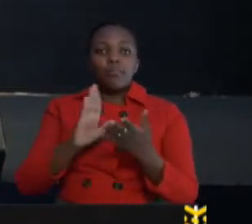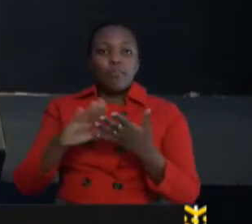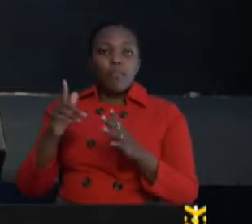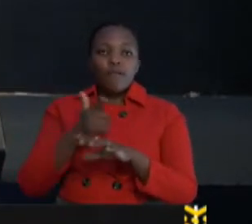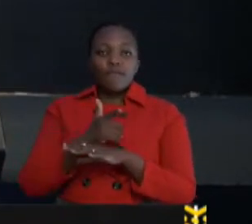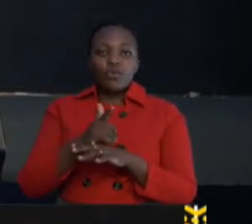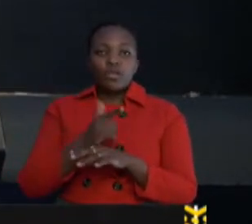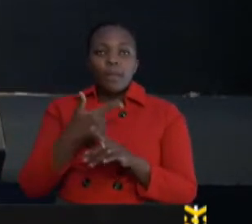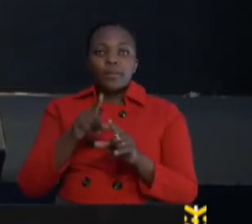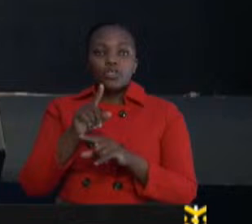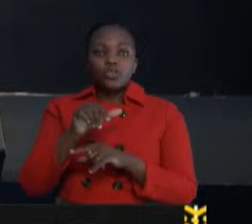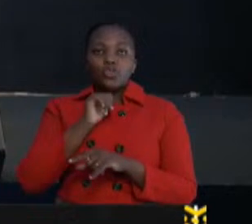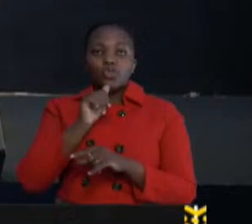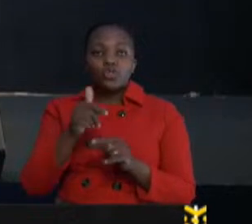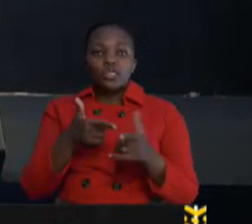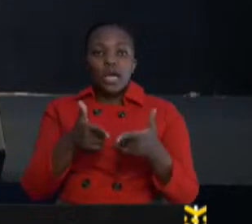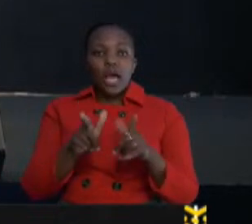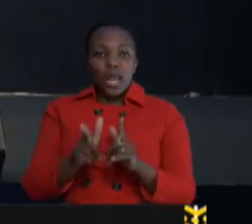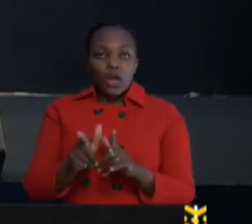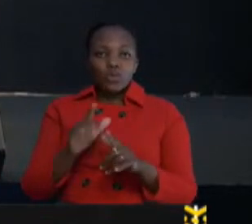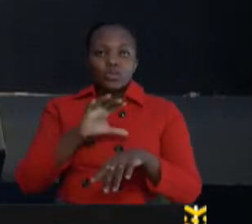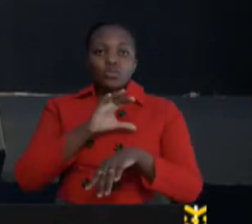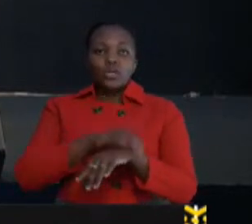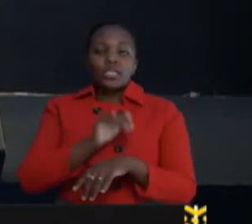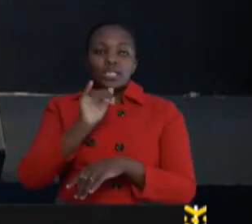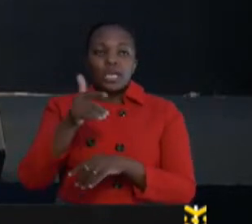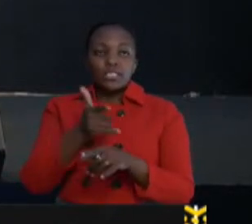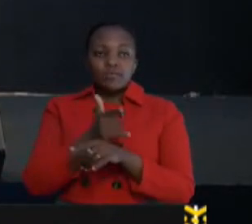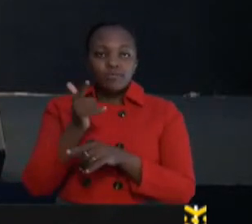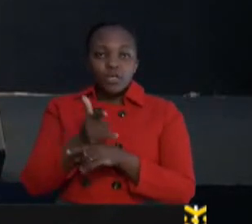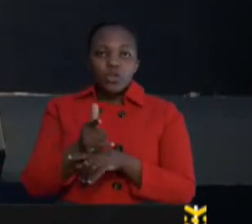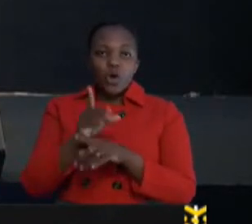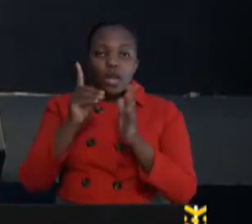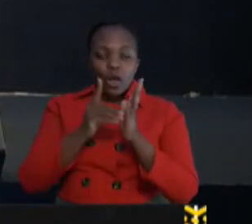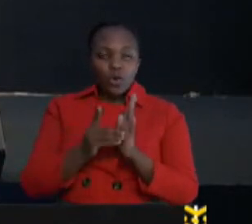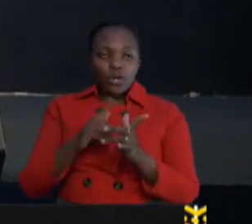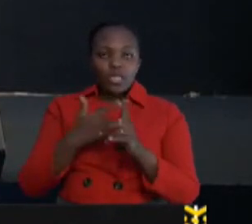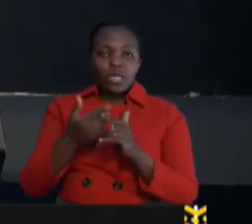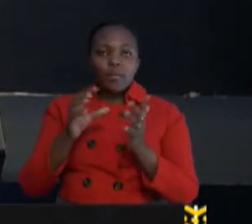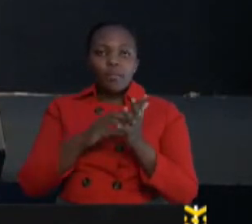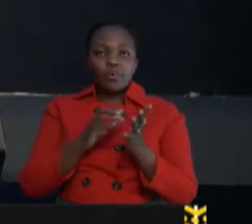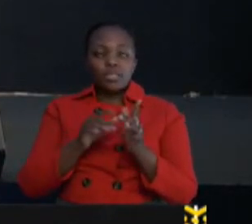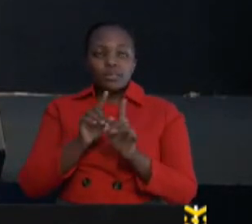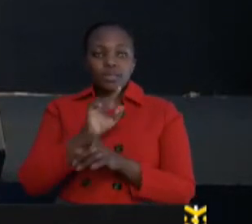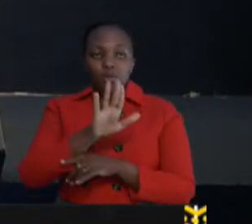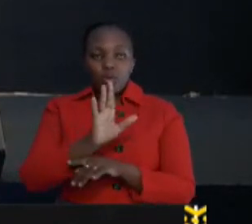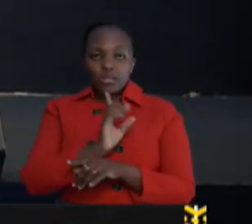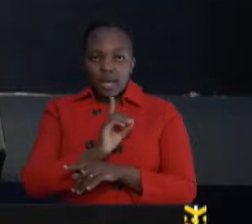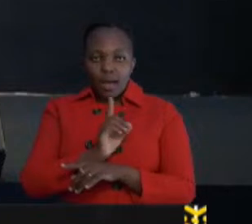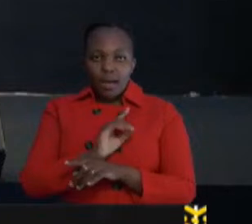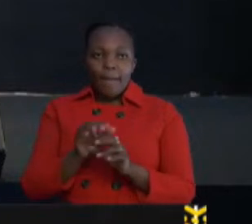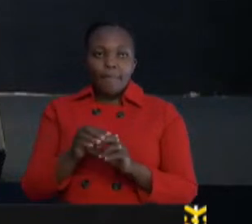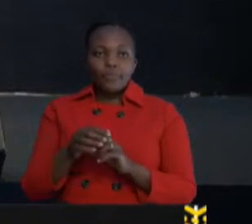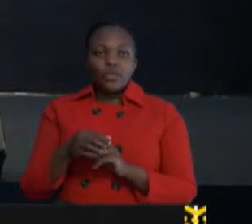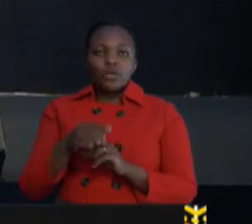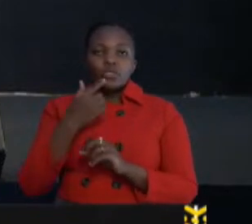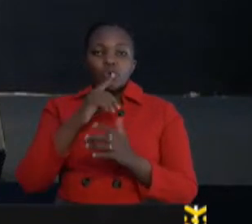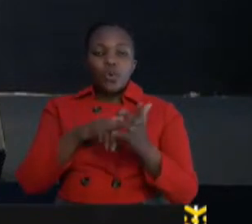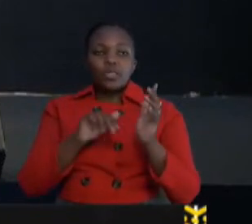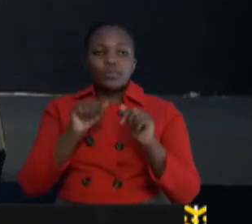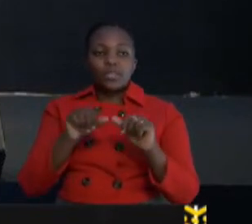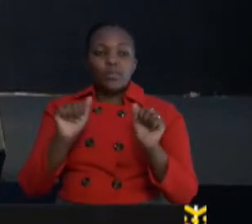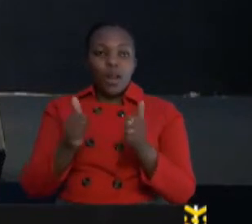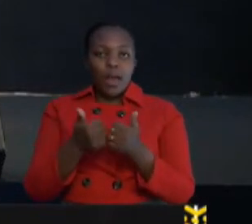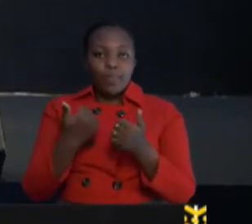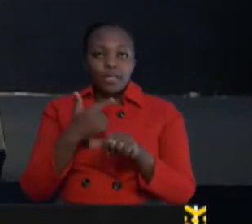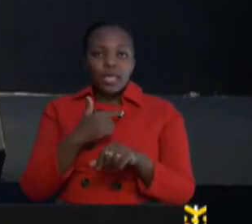basically take a video, download it, and then re-upload it as your own. So what will happen is